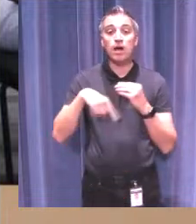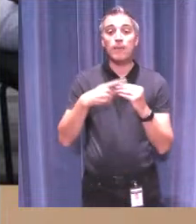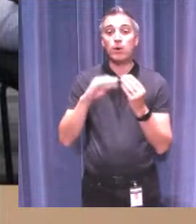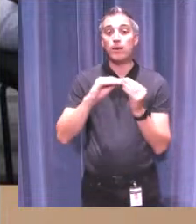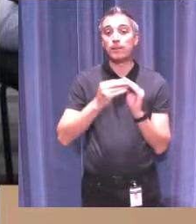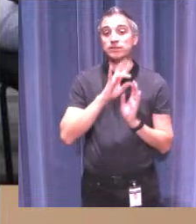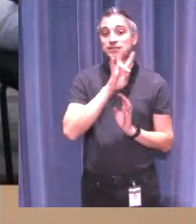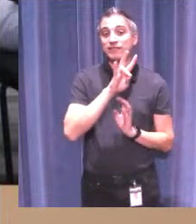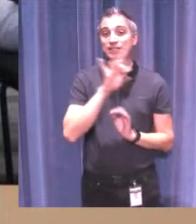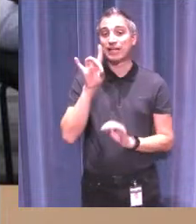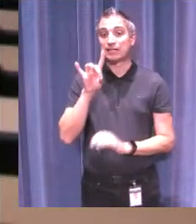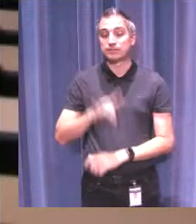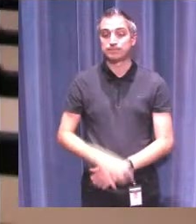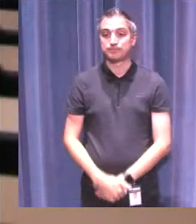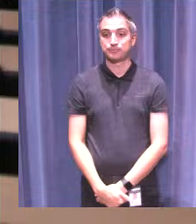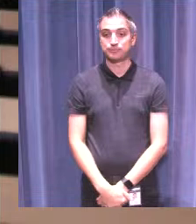8?